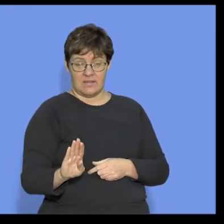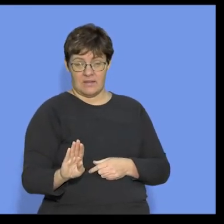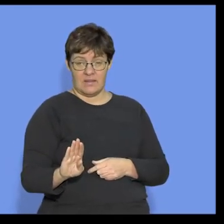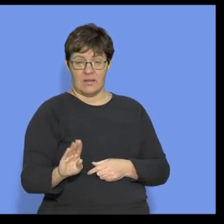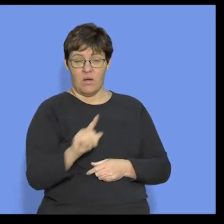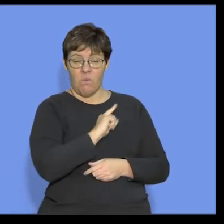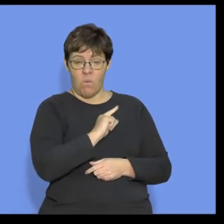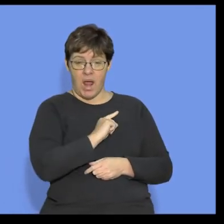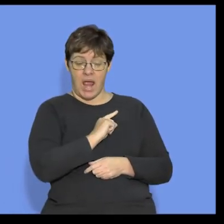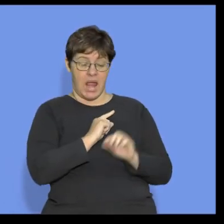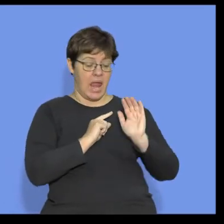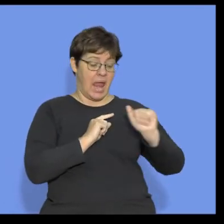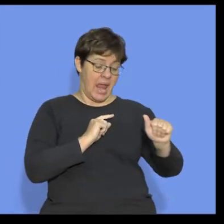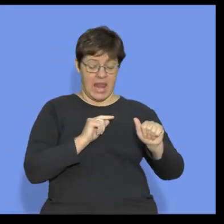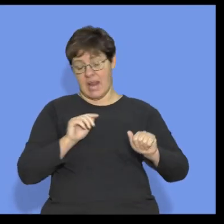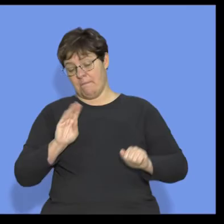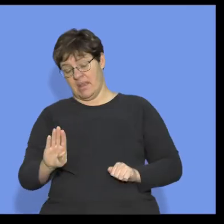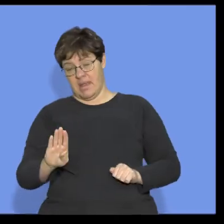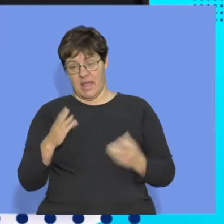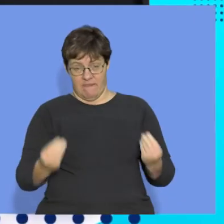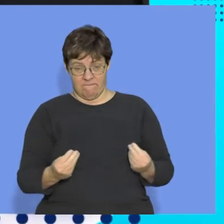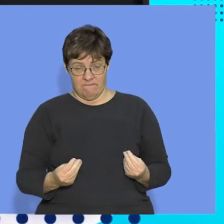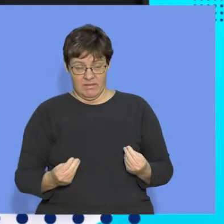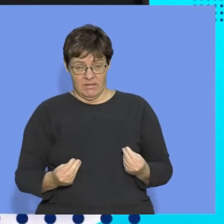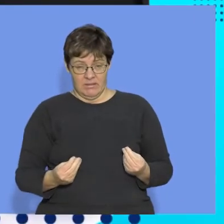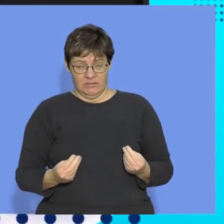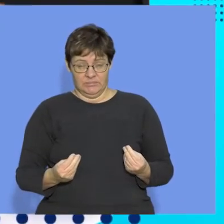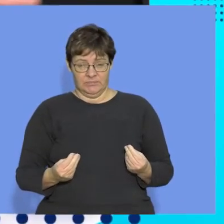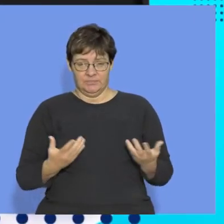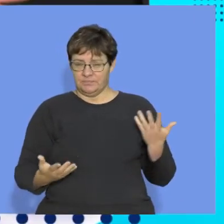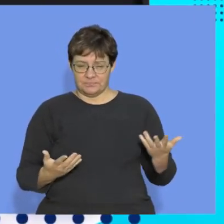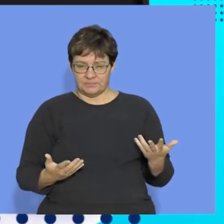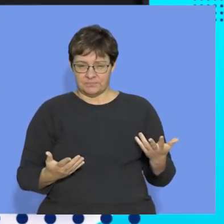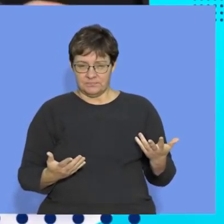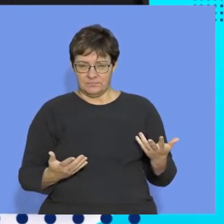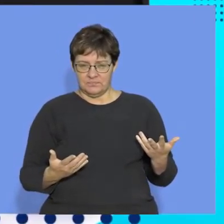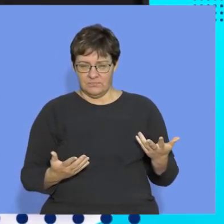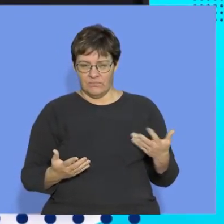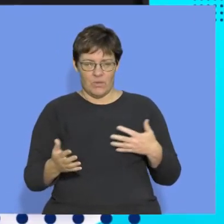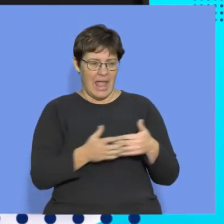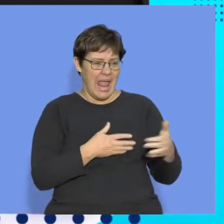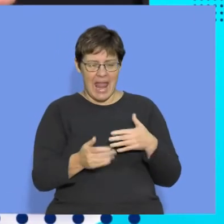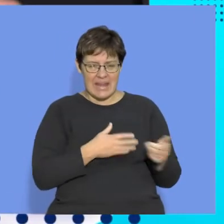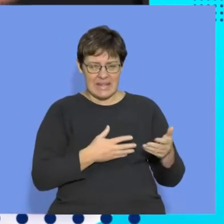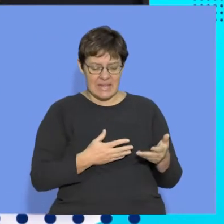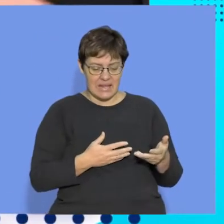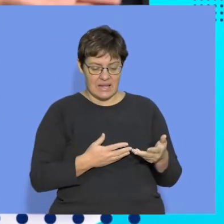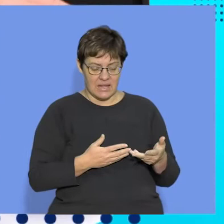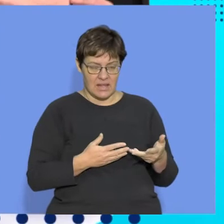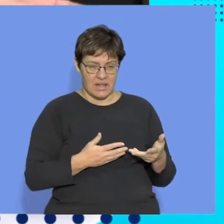Because remember, we have two treatments, A and B. So at random, any tree can